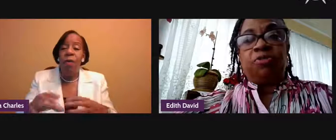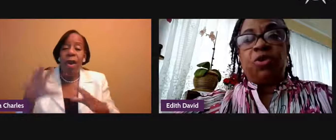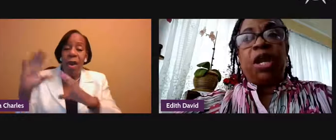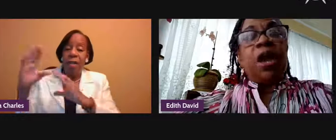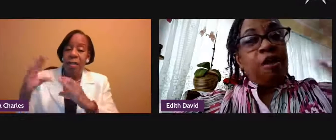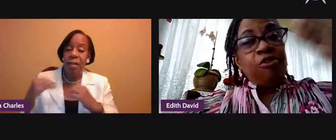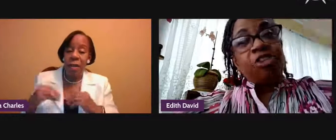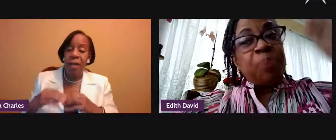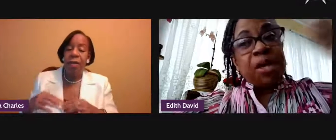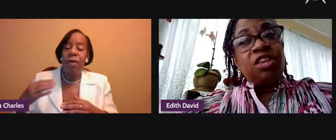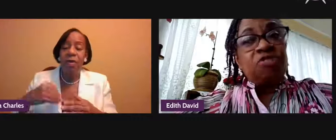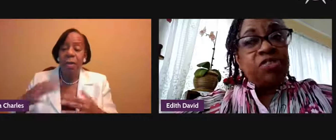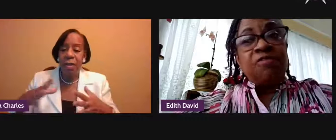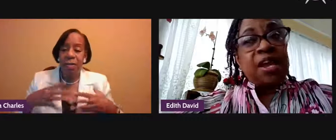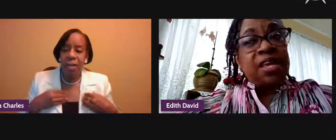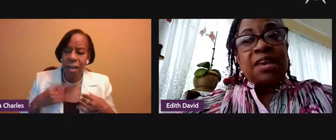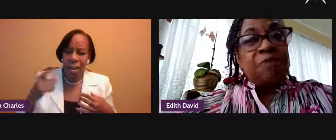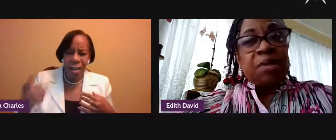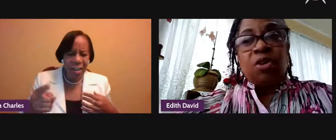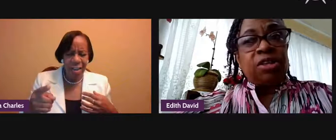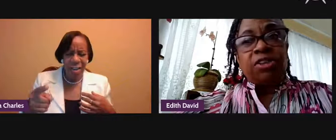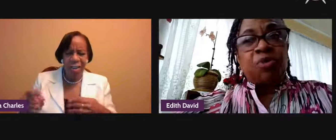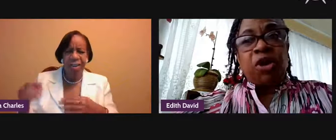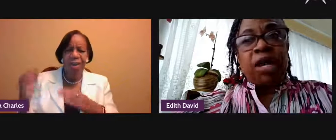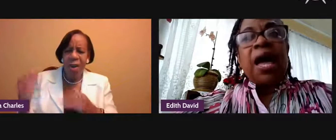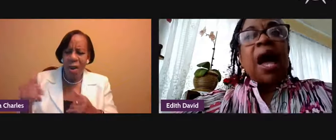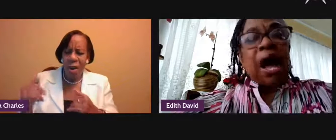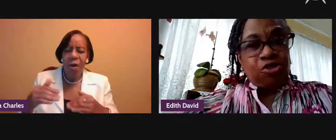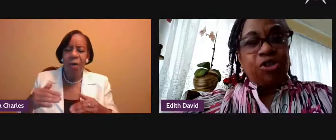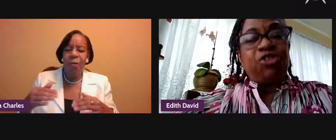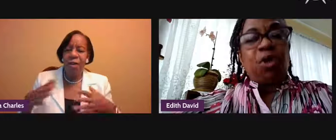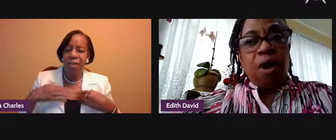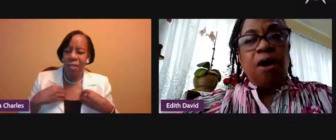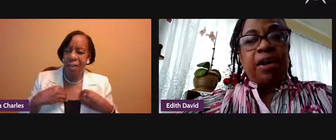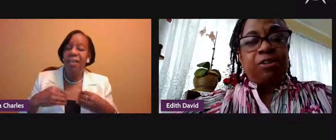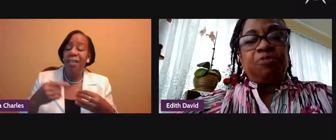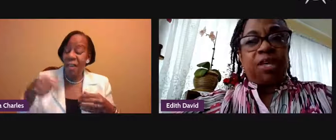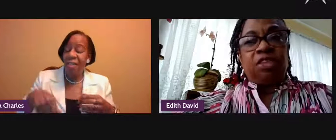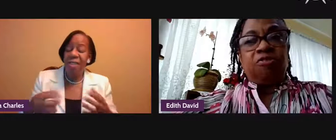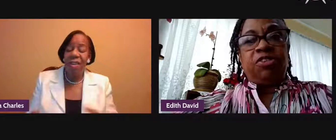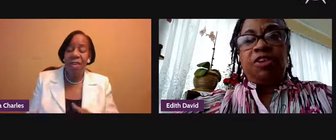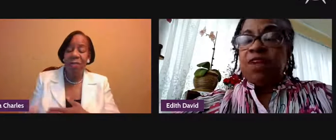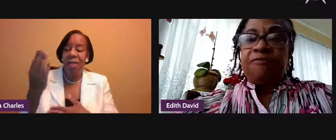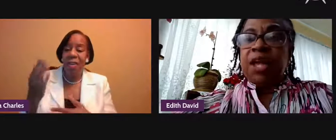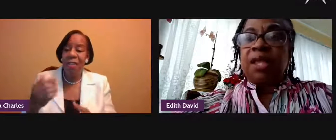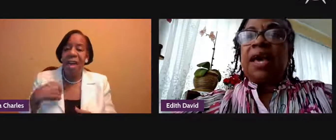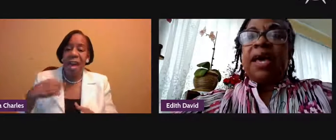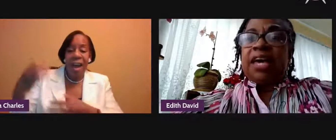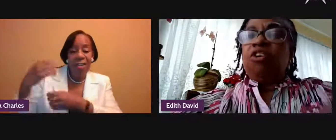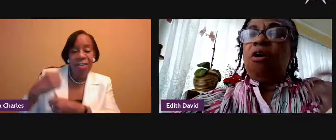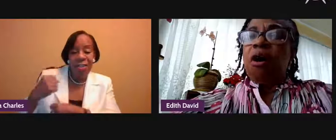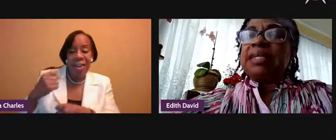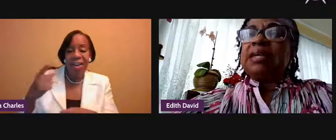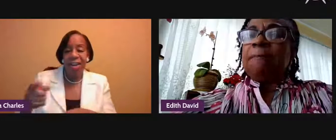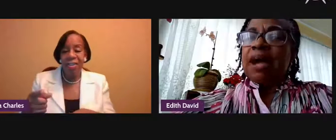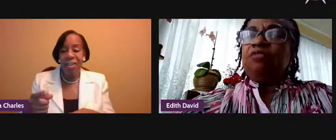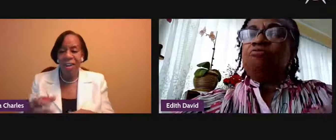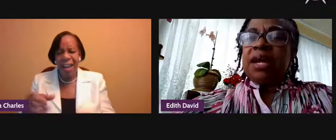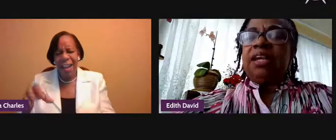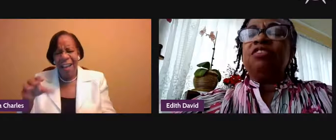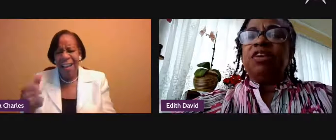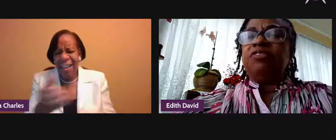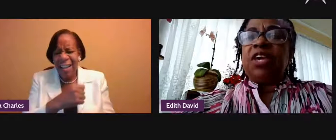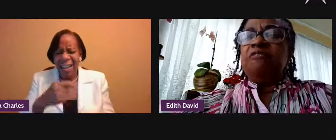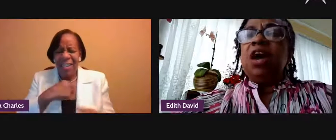from the Lord this morning. Are you expecting to receive anything from the Lord this morning? I trust you are expecting to receive. If not, get your hearts and